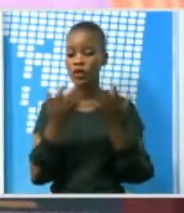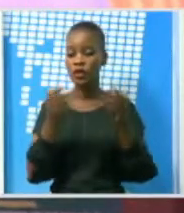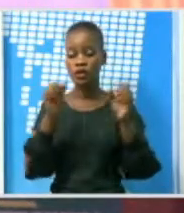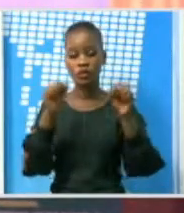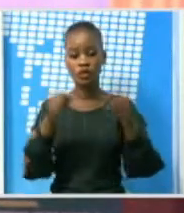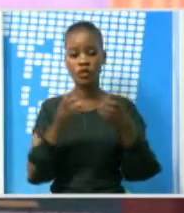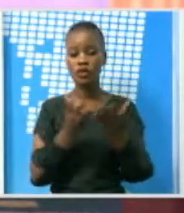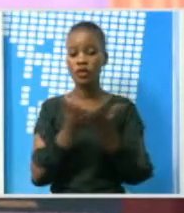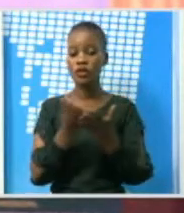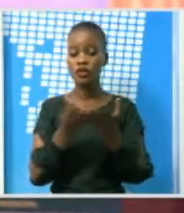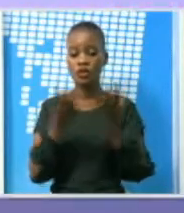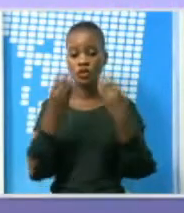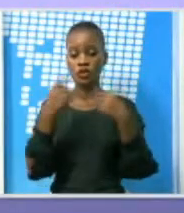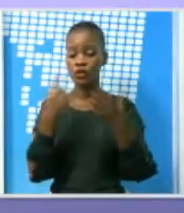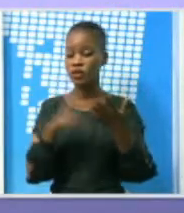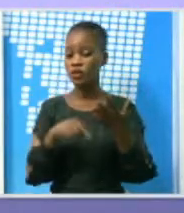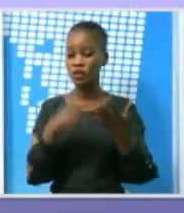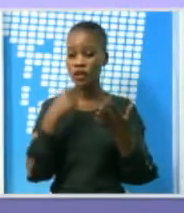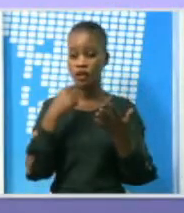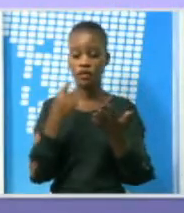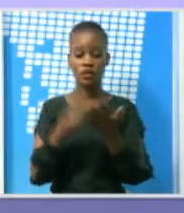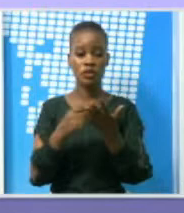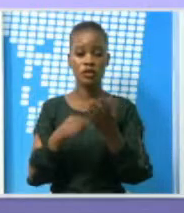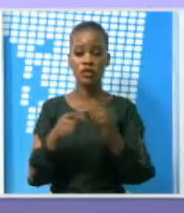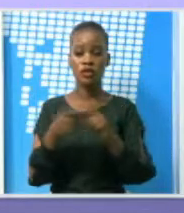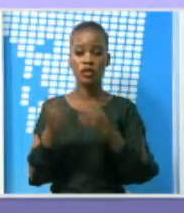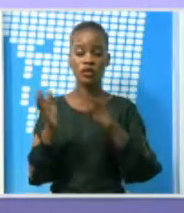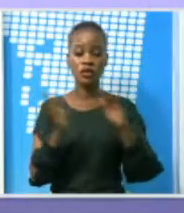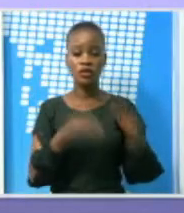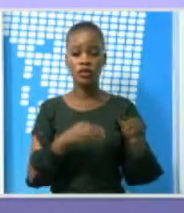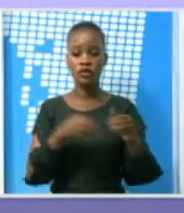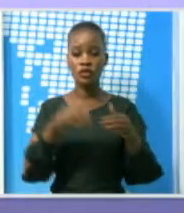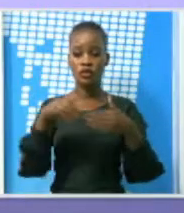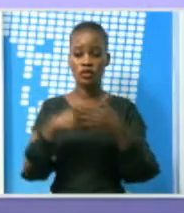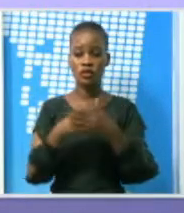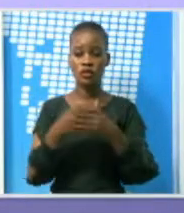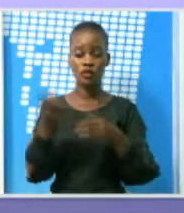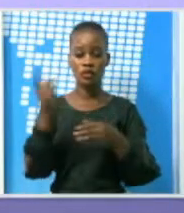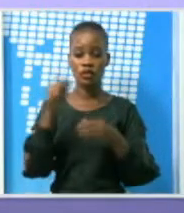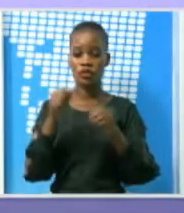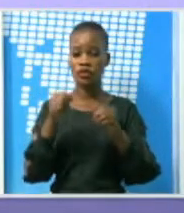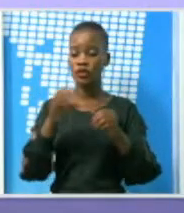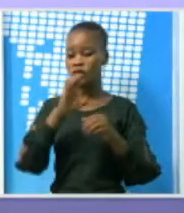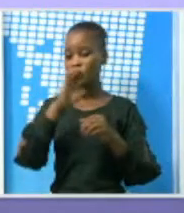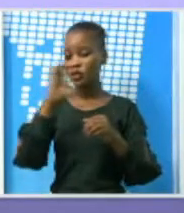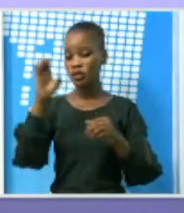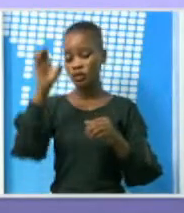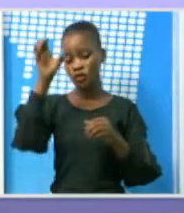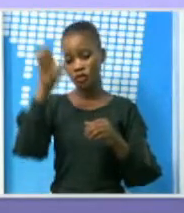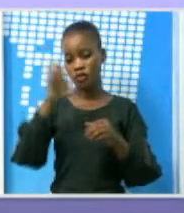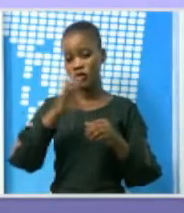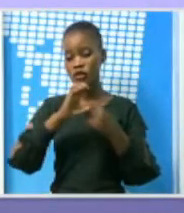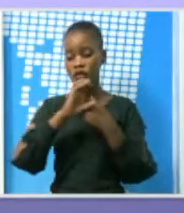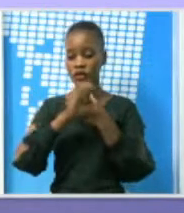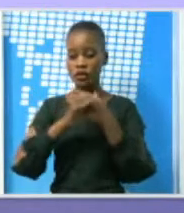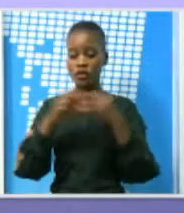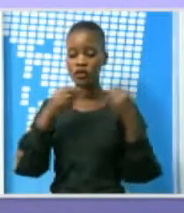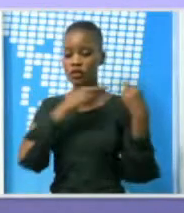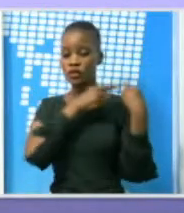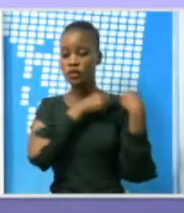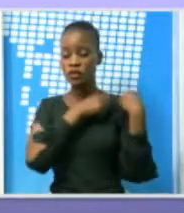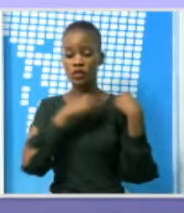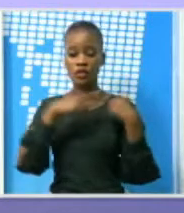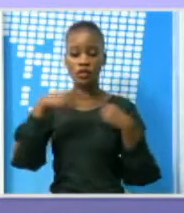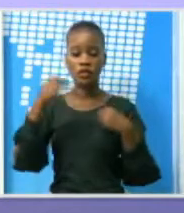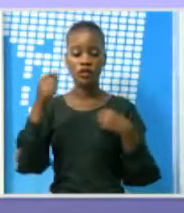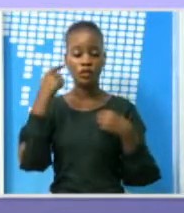service providers. So what? Uganda is endowed with renewable energy sources across the country, and it's our responsibility to ensure